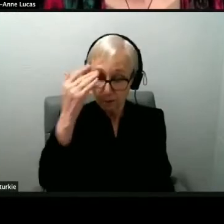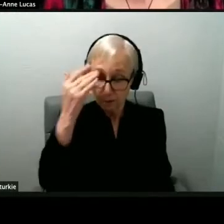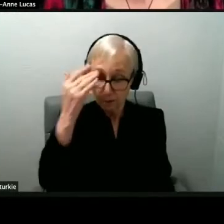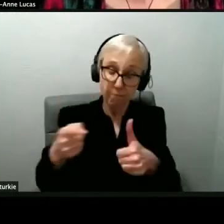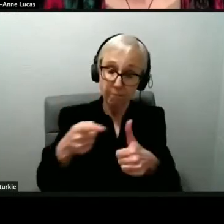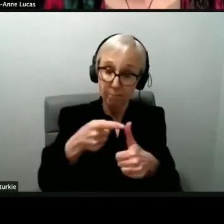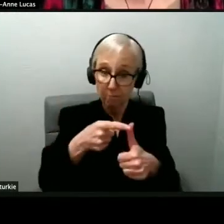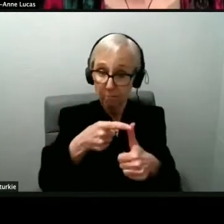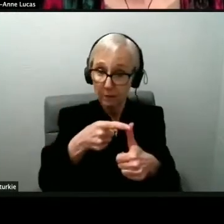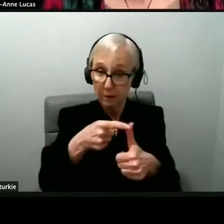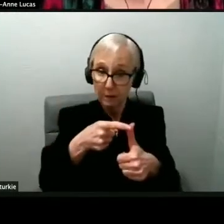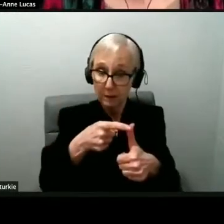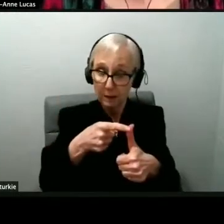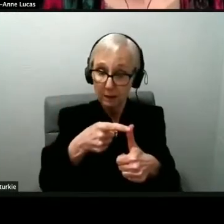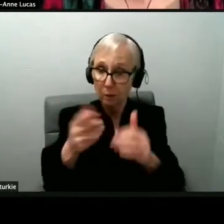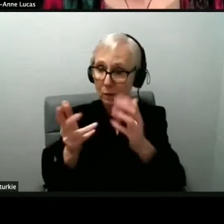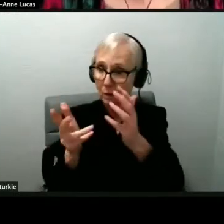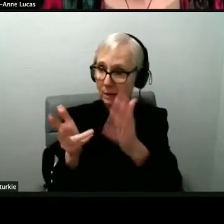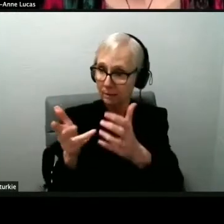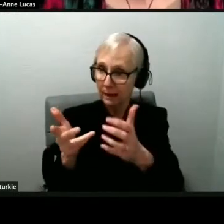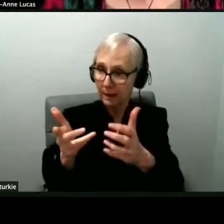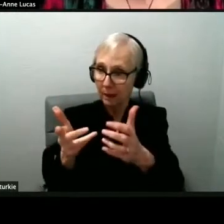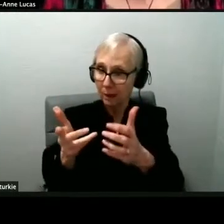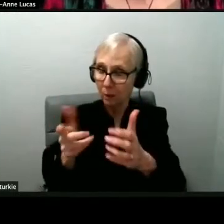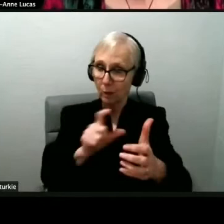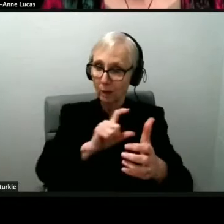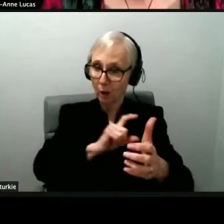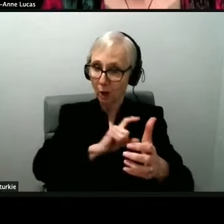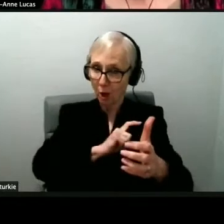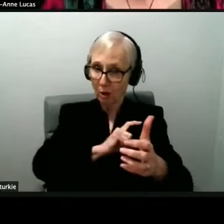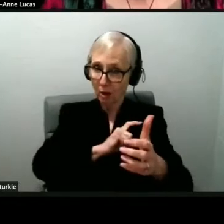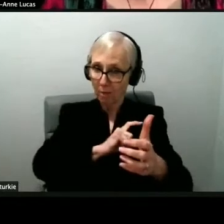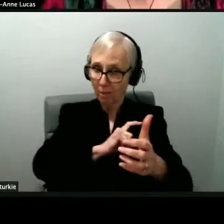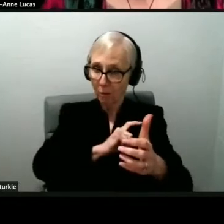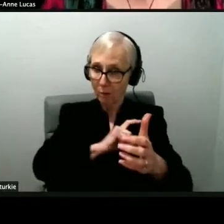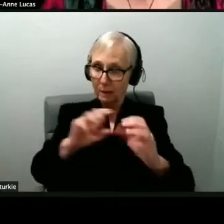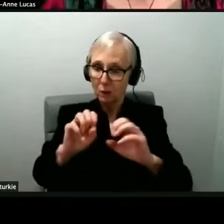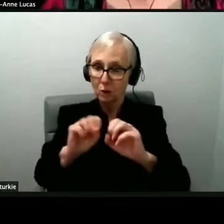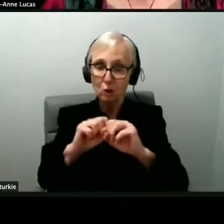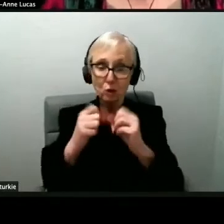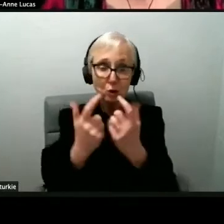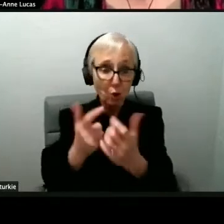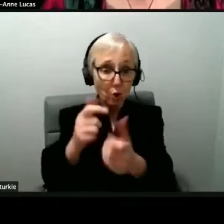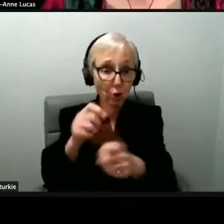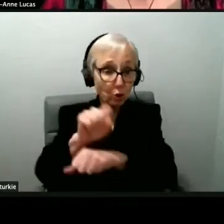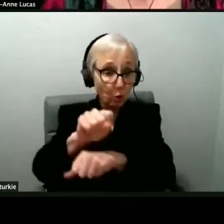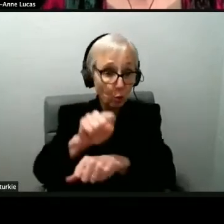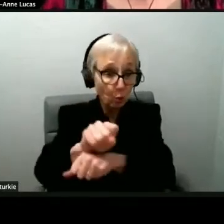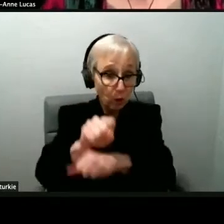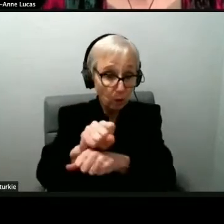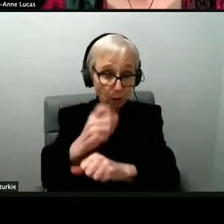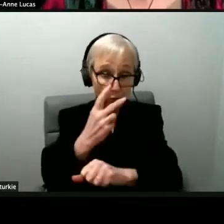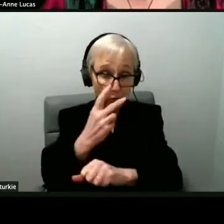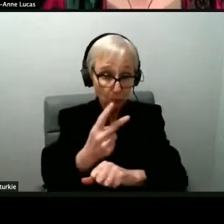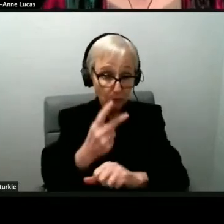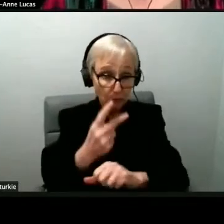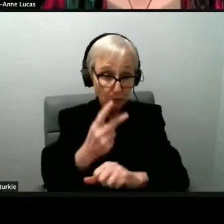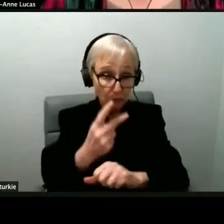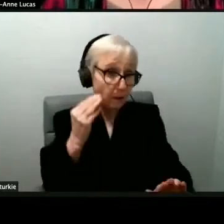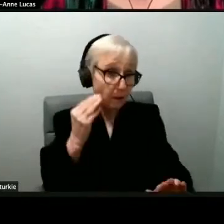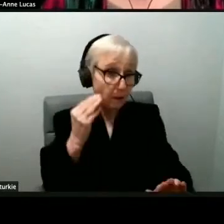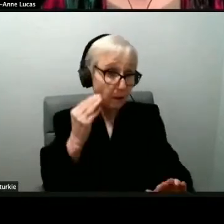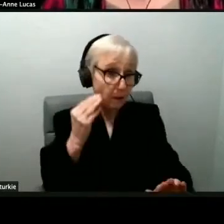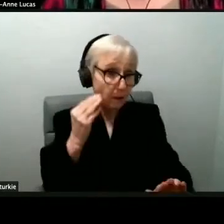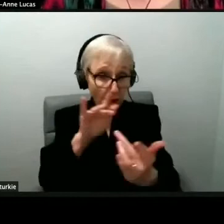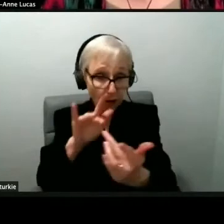to speak with the law enforcement and social workers to see what it is that they're experiencing as they're coming in